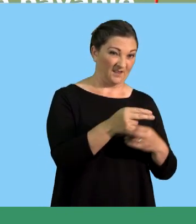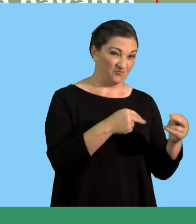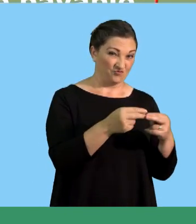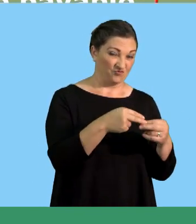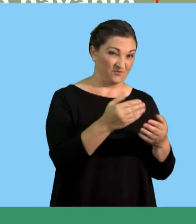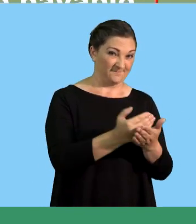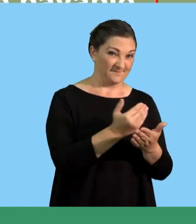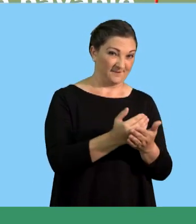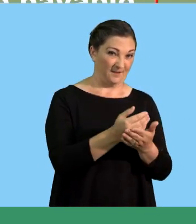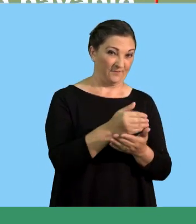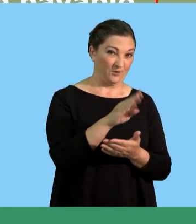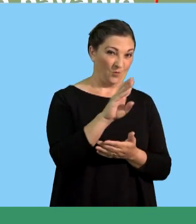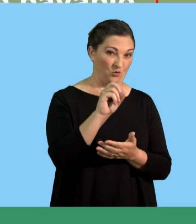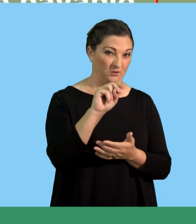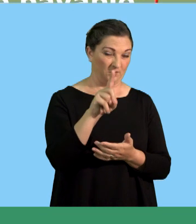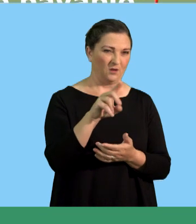to invest